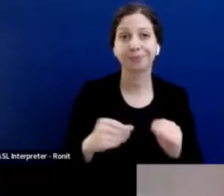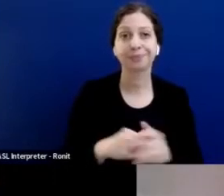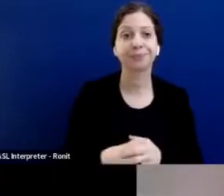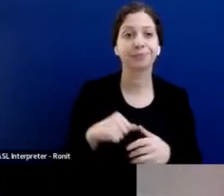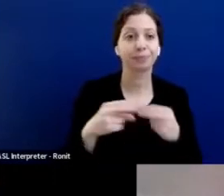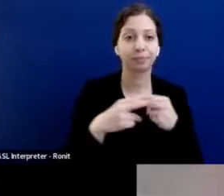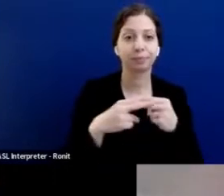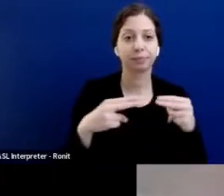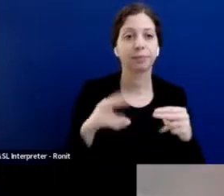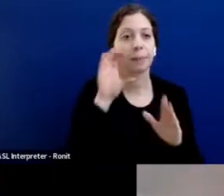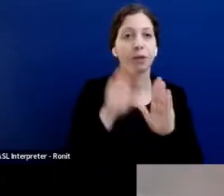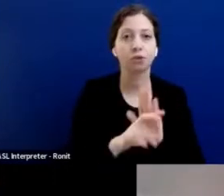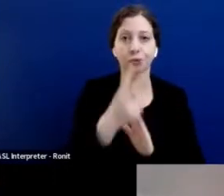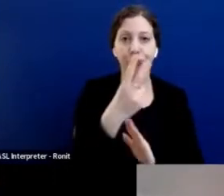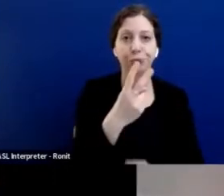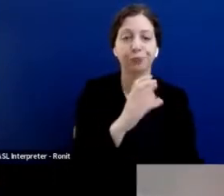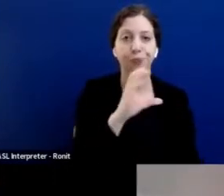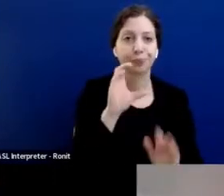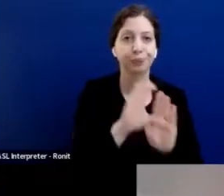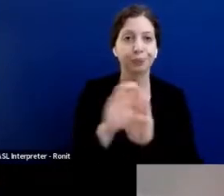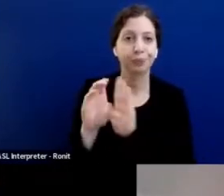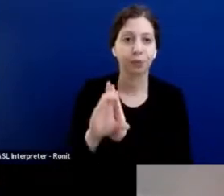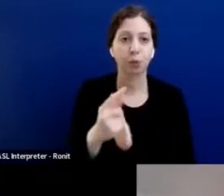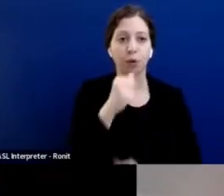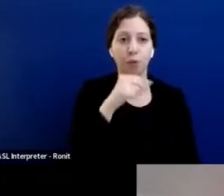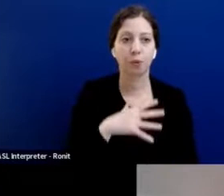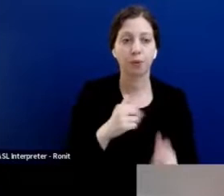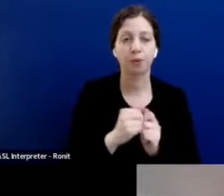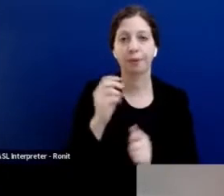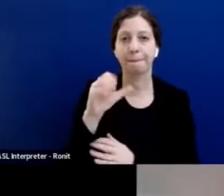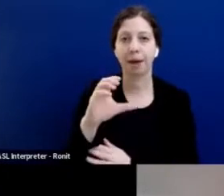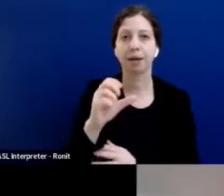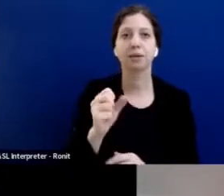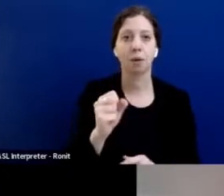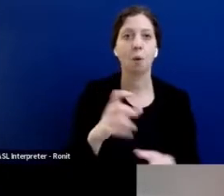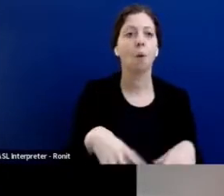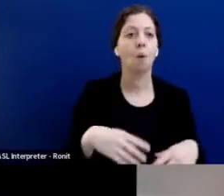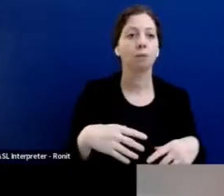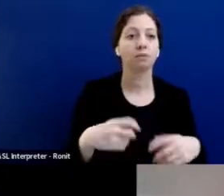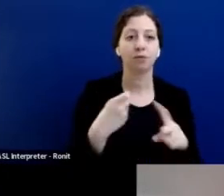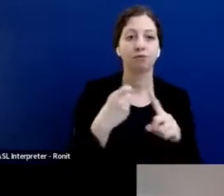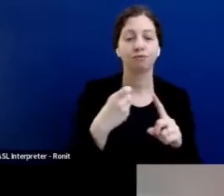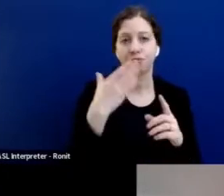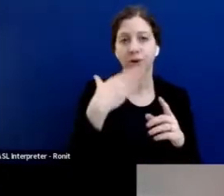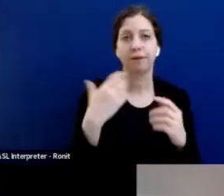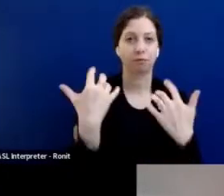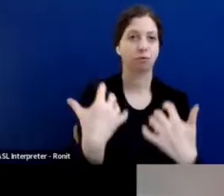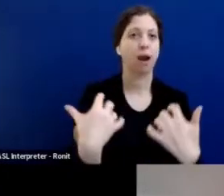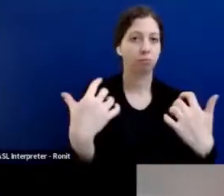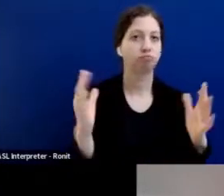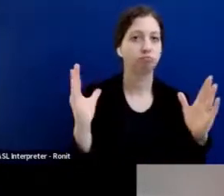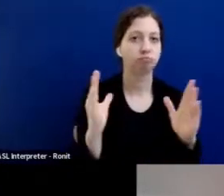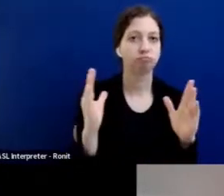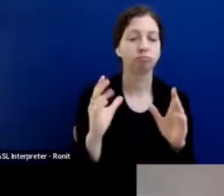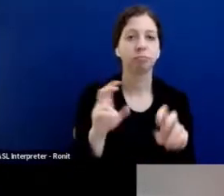slide, there are two images. One of a woman holding a microphone, standing in front of a small crowd of seated people, seemingly